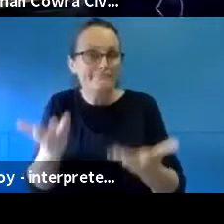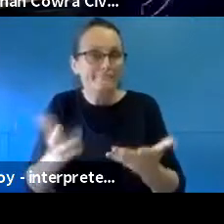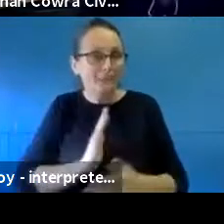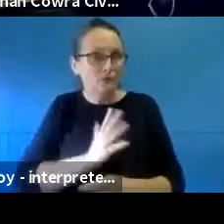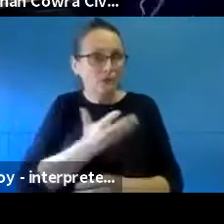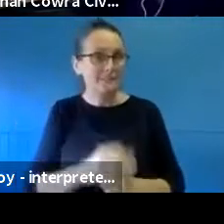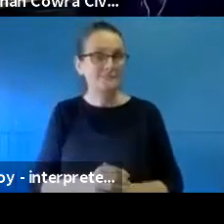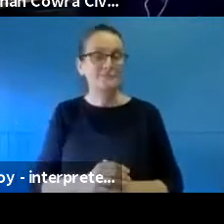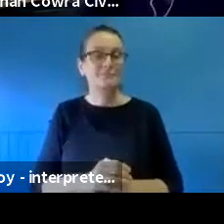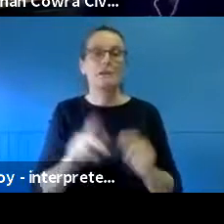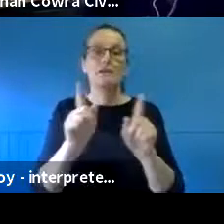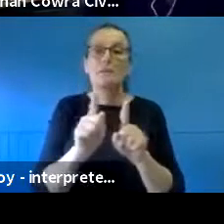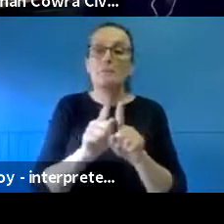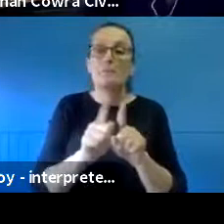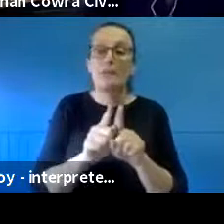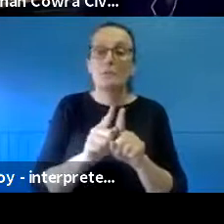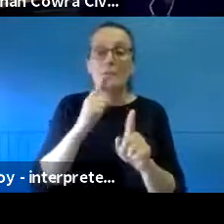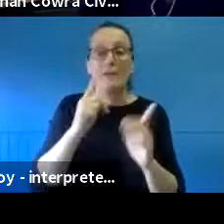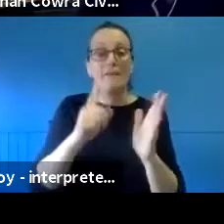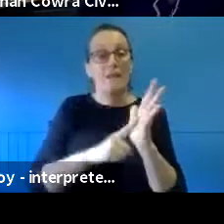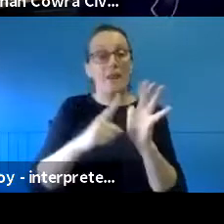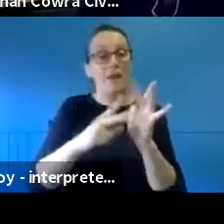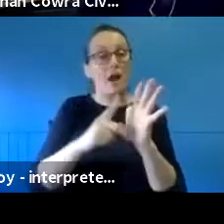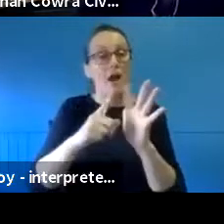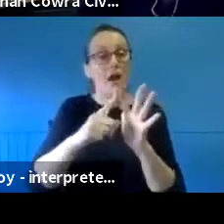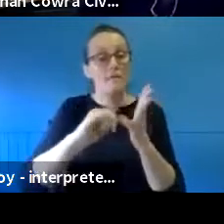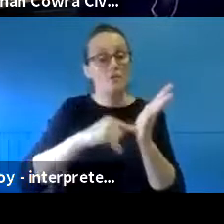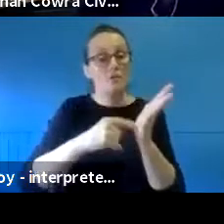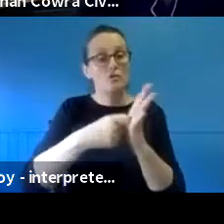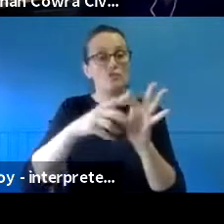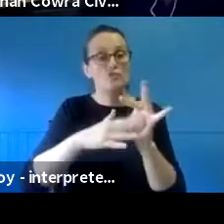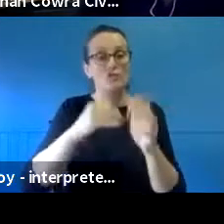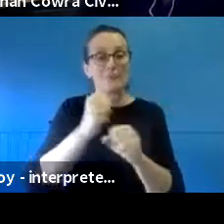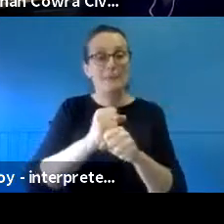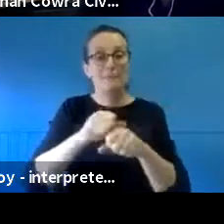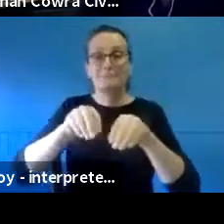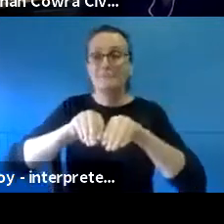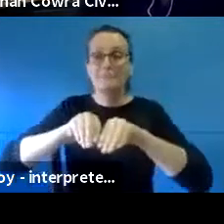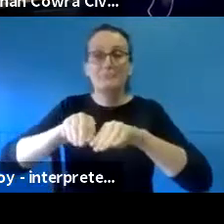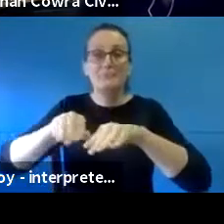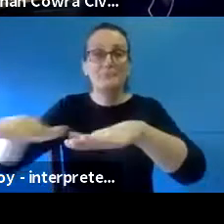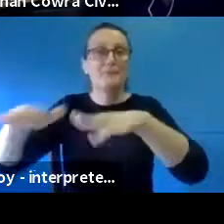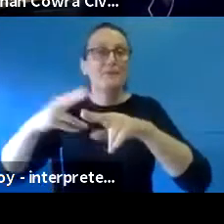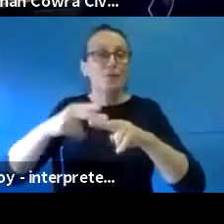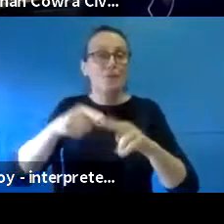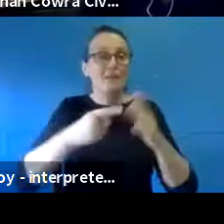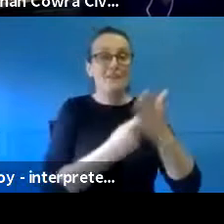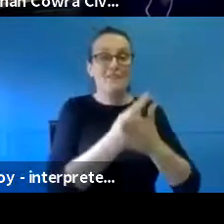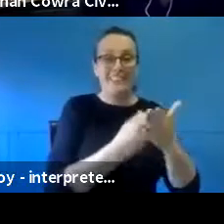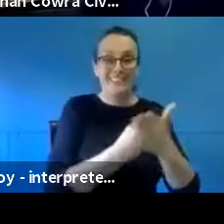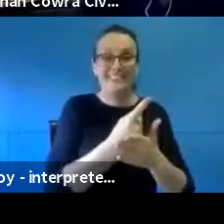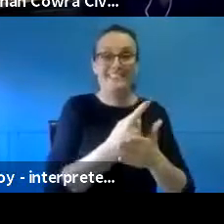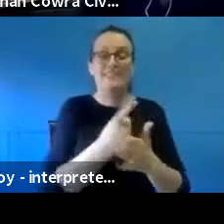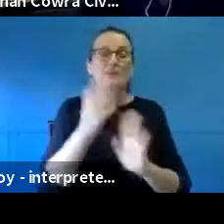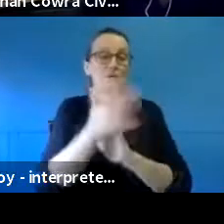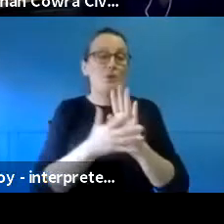on the other side of things, we're also then going to be live streaming the event. So sort of in the opposite way to getting everyone to play from home, we're